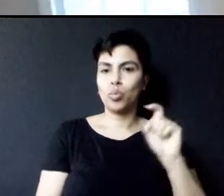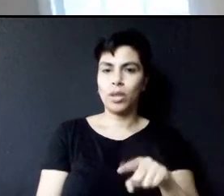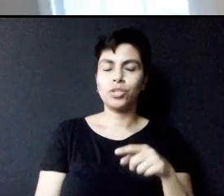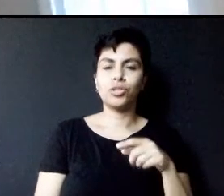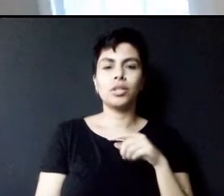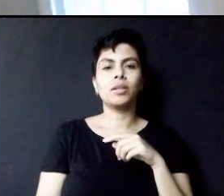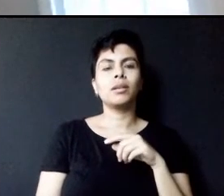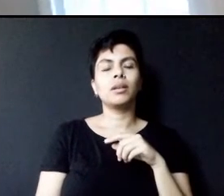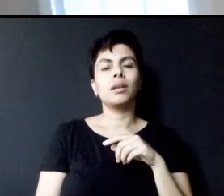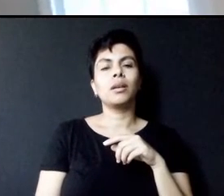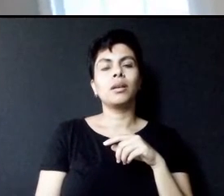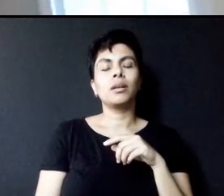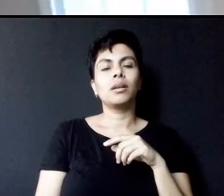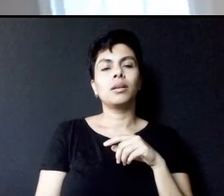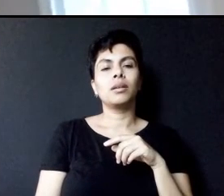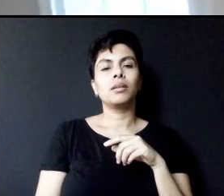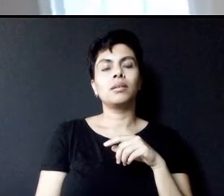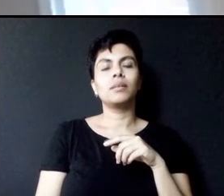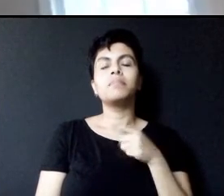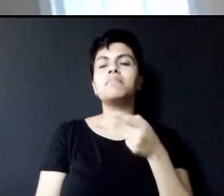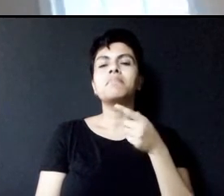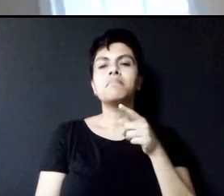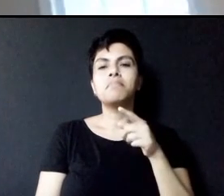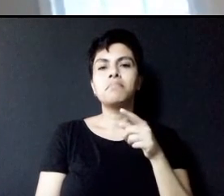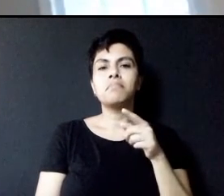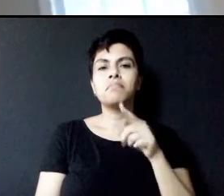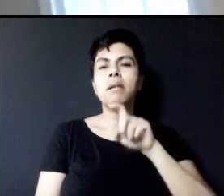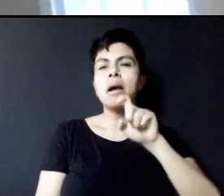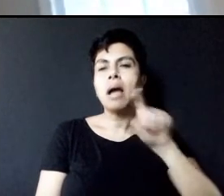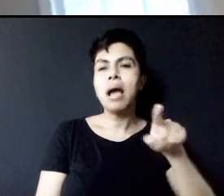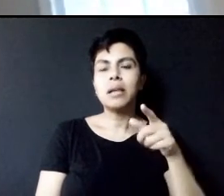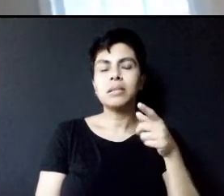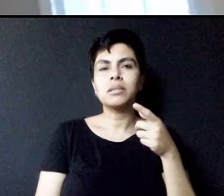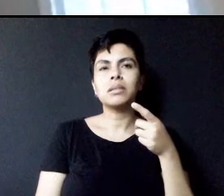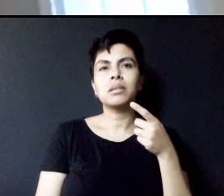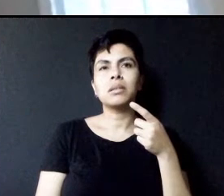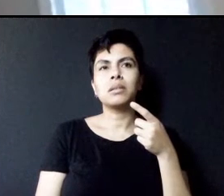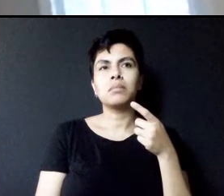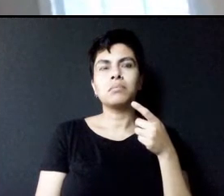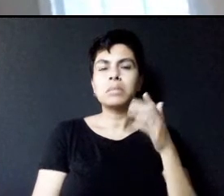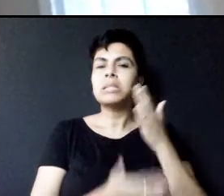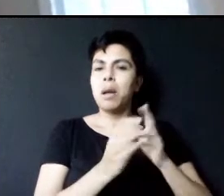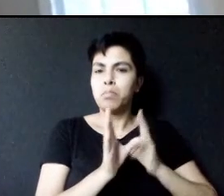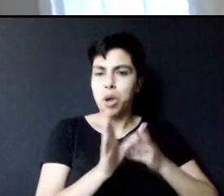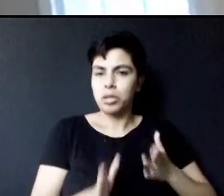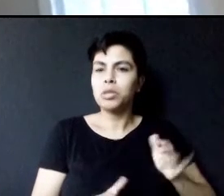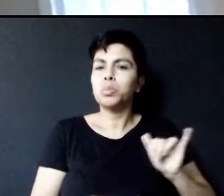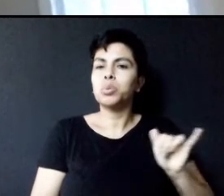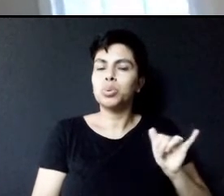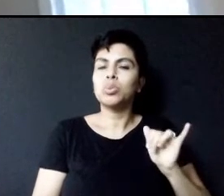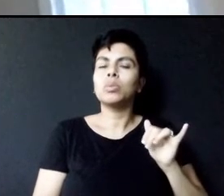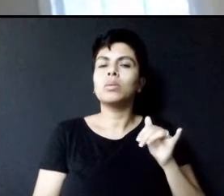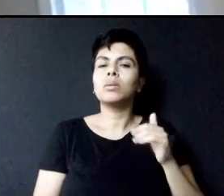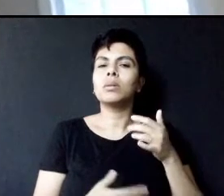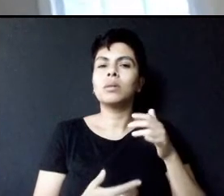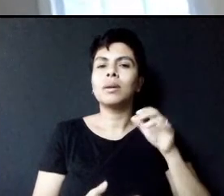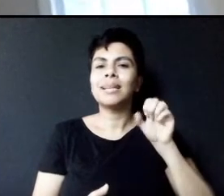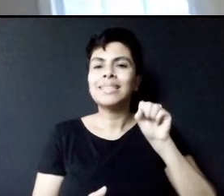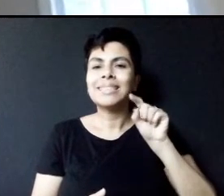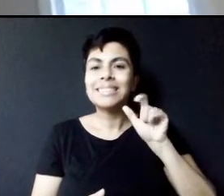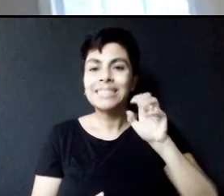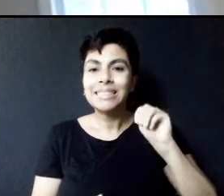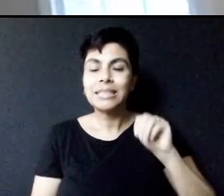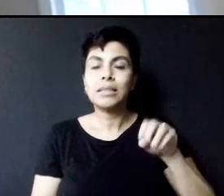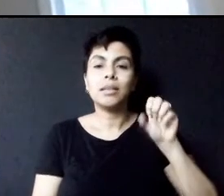question. We had one that asked just a little bit about, and a few participants have asked this, how